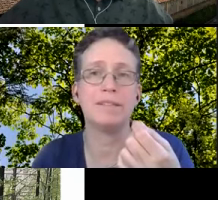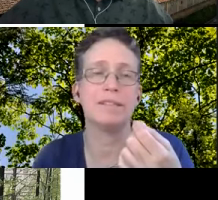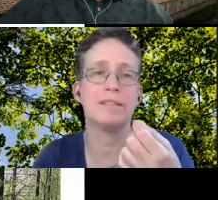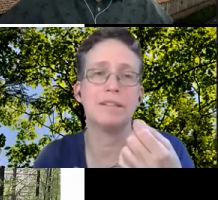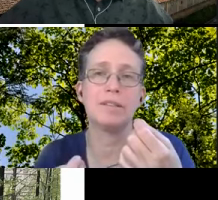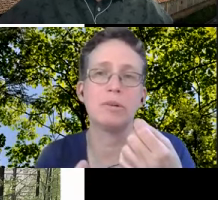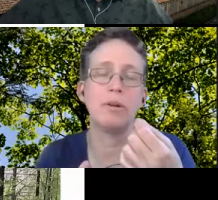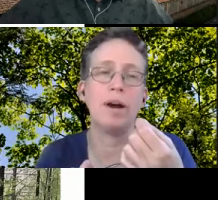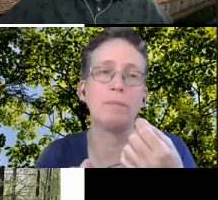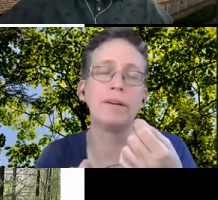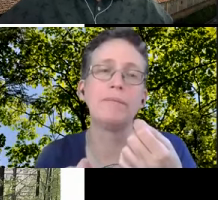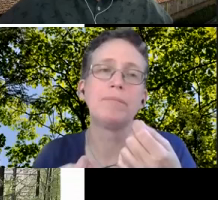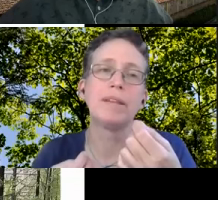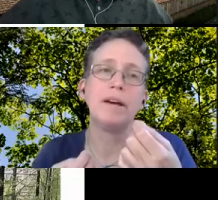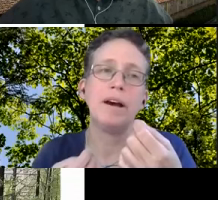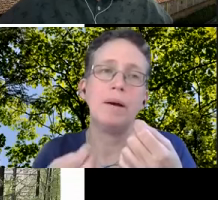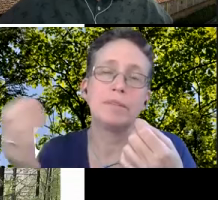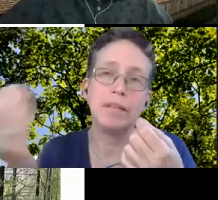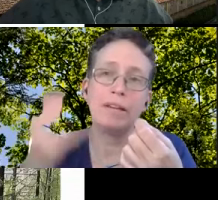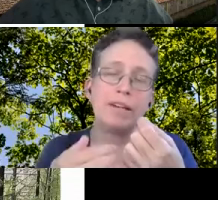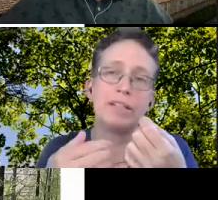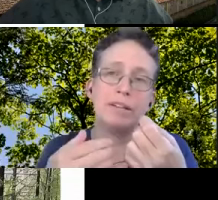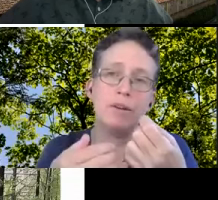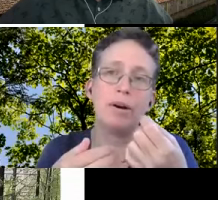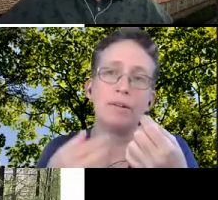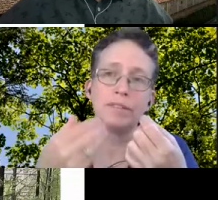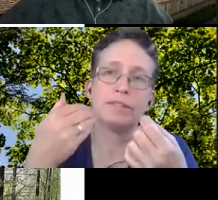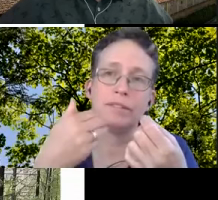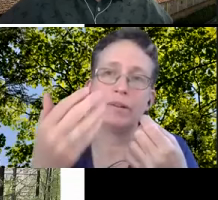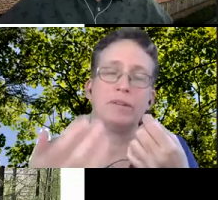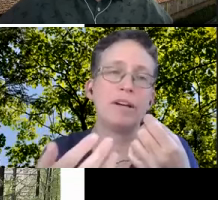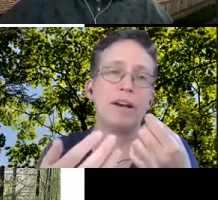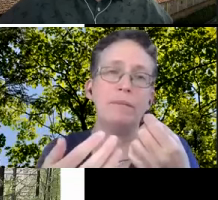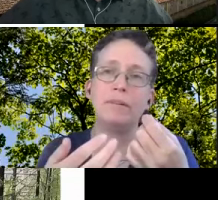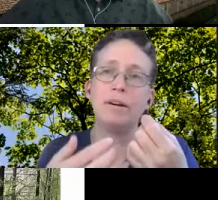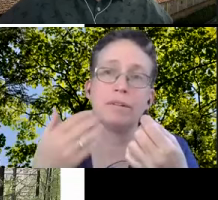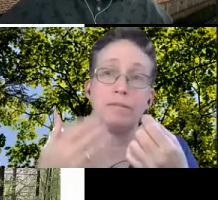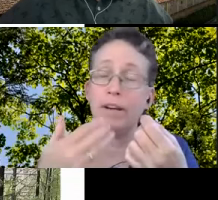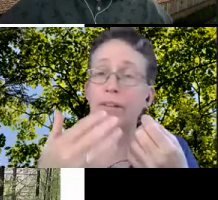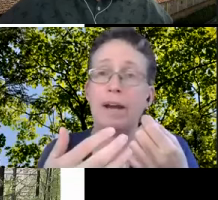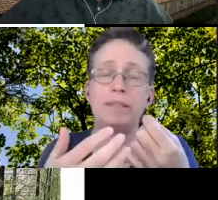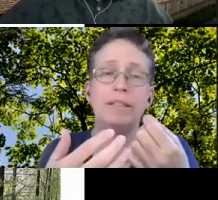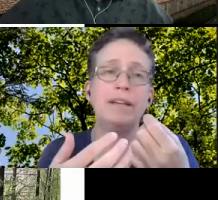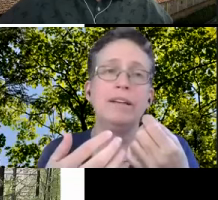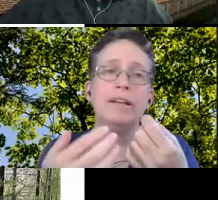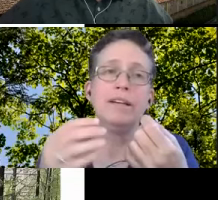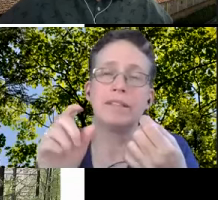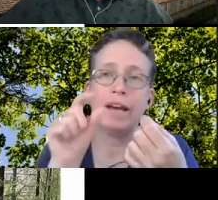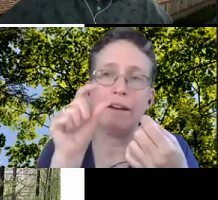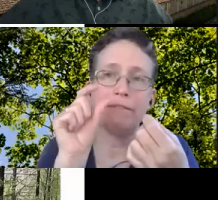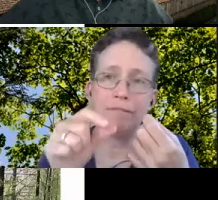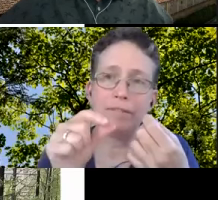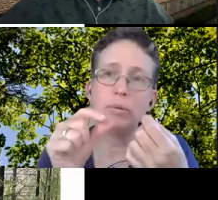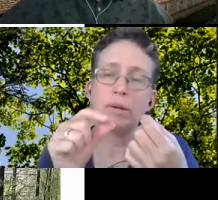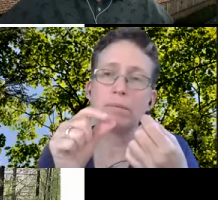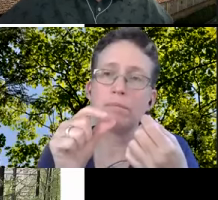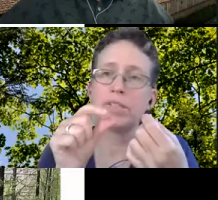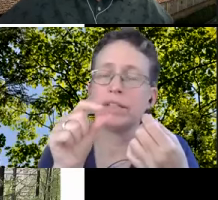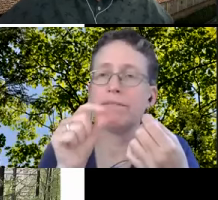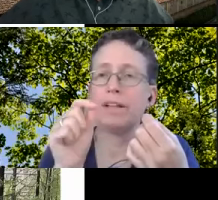place to grow up. So they've actually evolved over time, very rapidly, to have